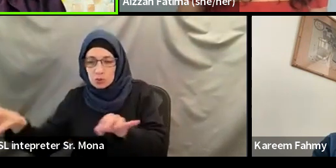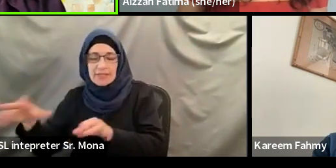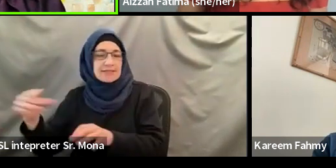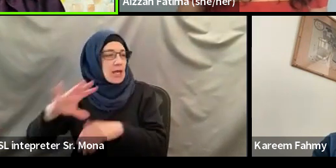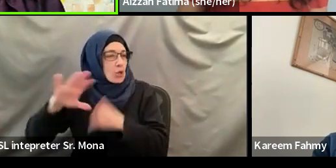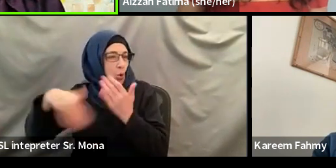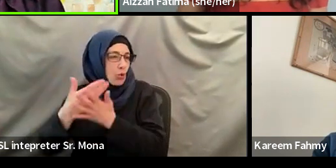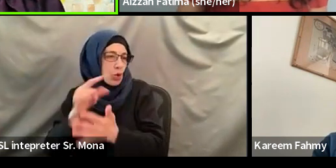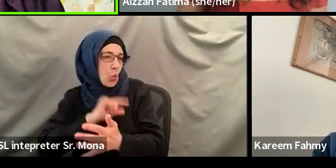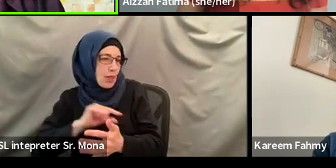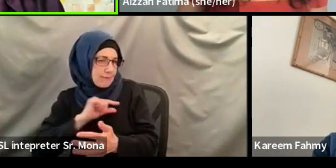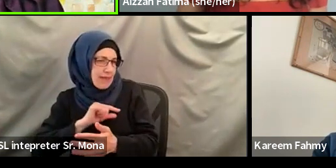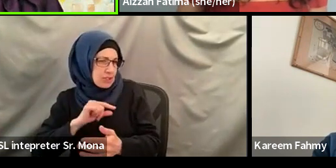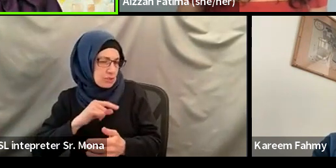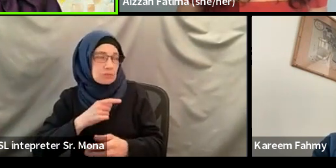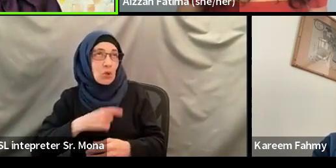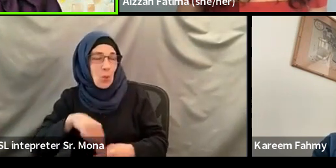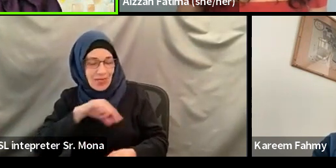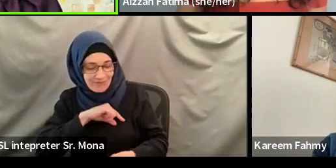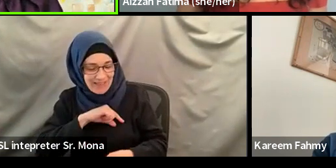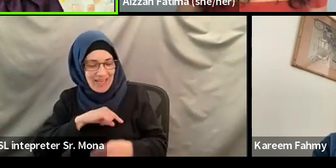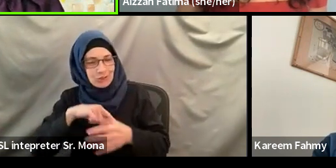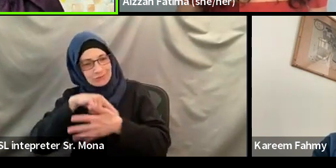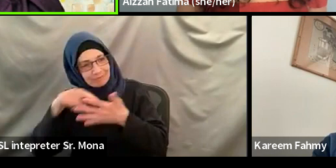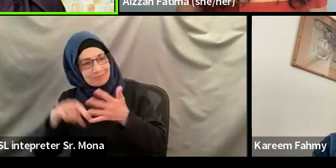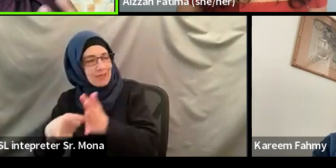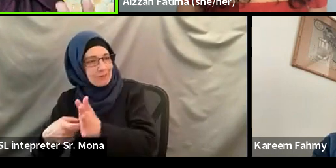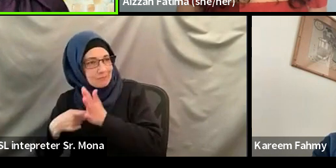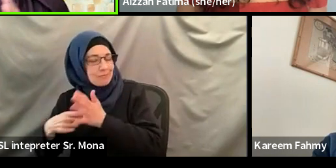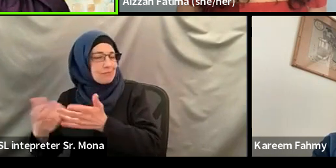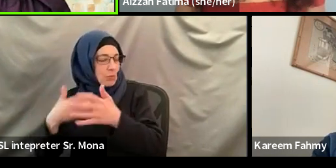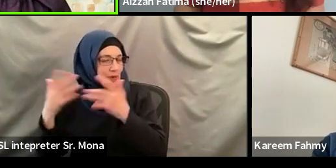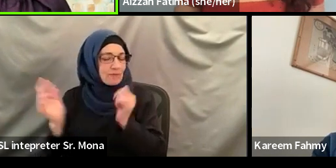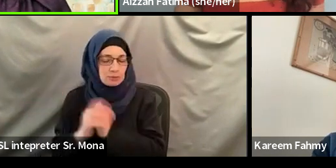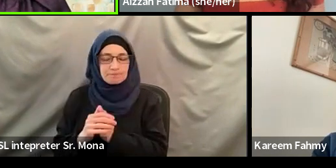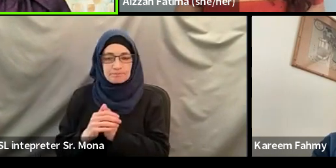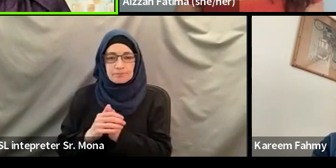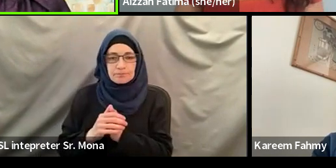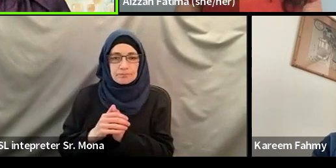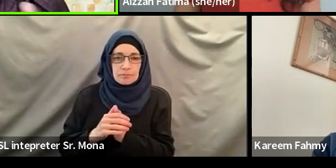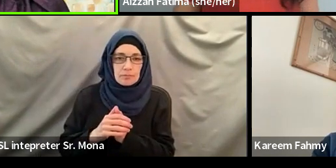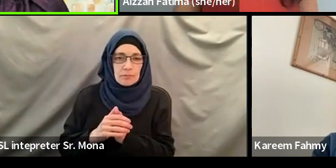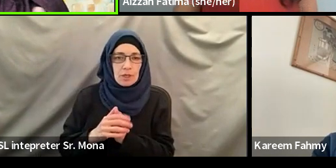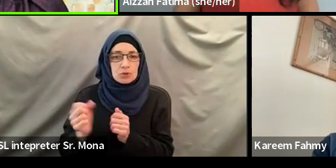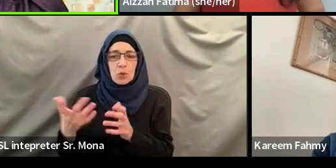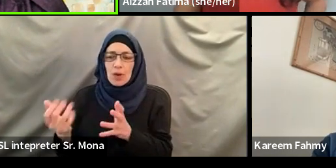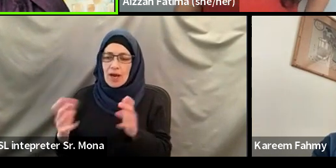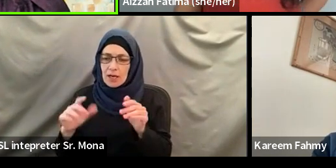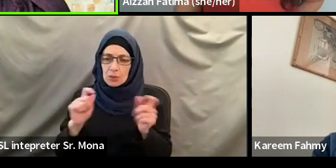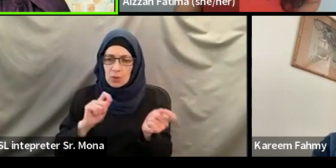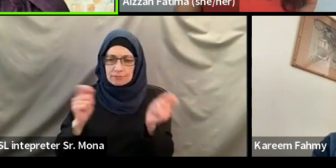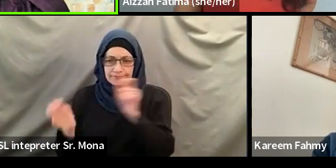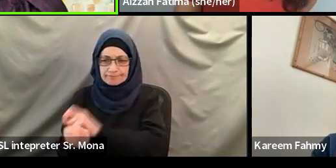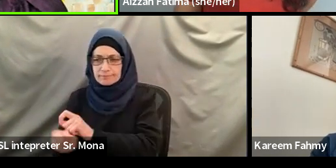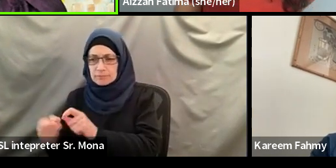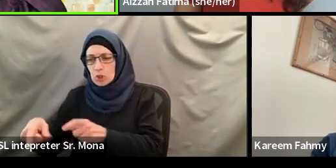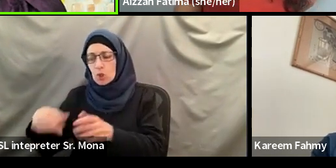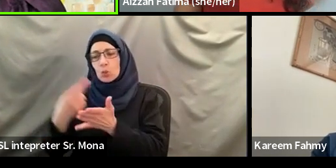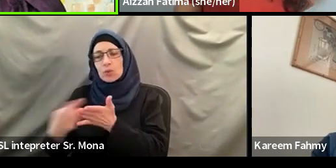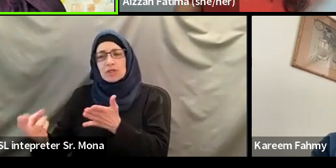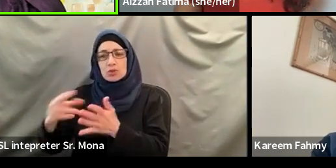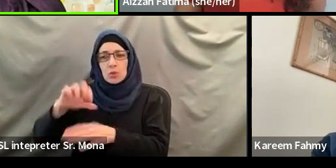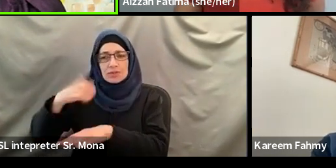So with that, I do want to transition into sort of a resource-based conversation in terms of what resources might